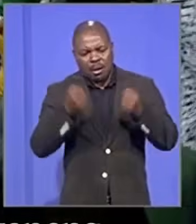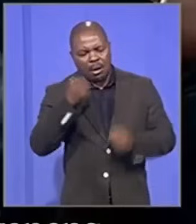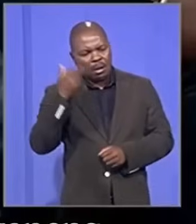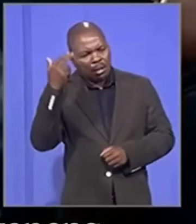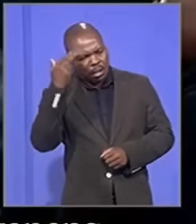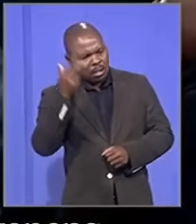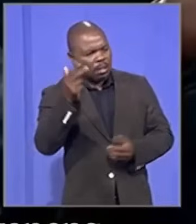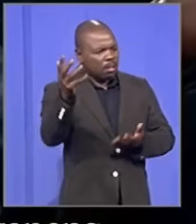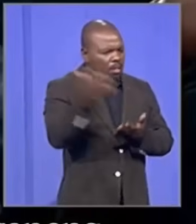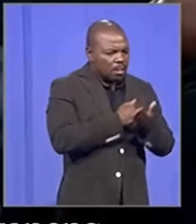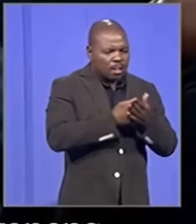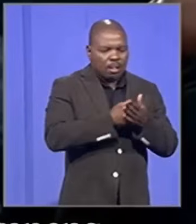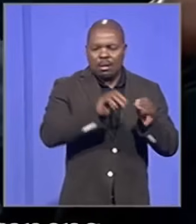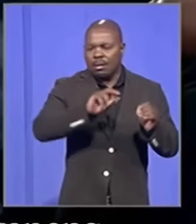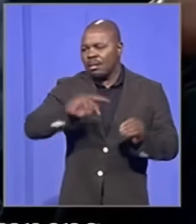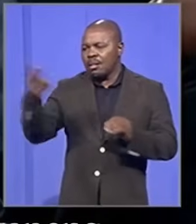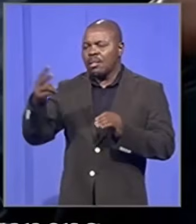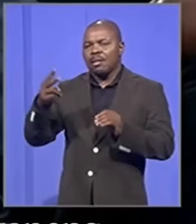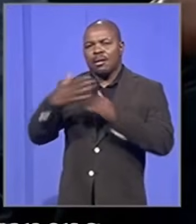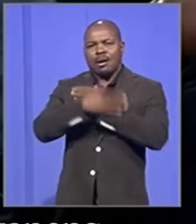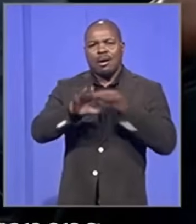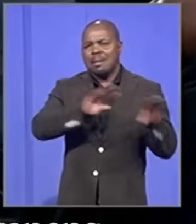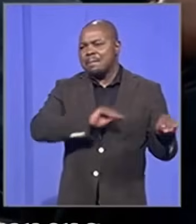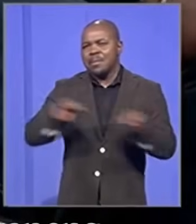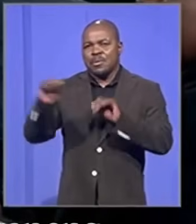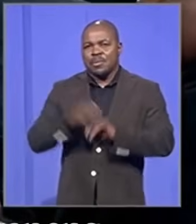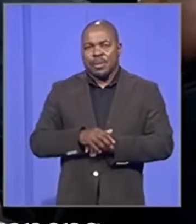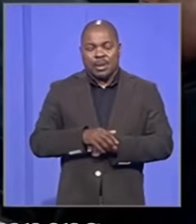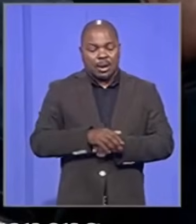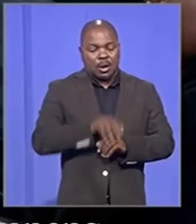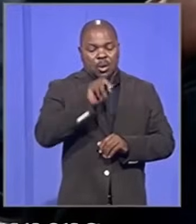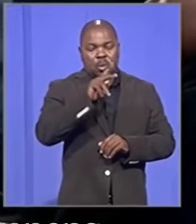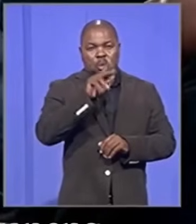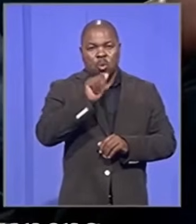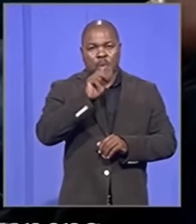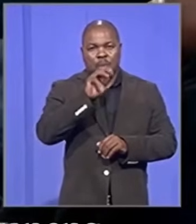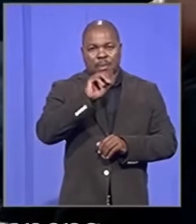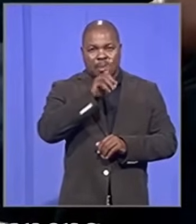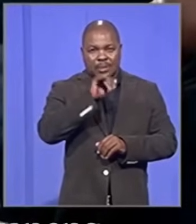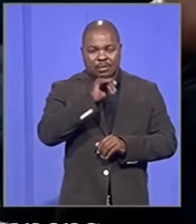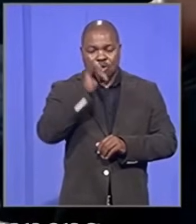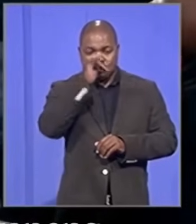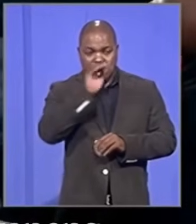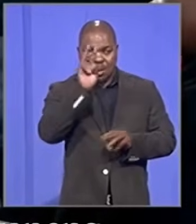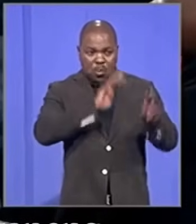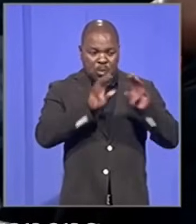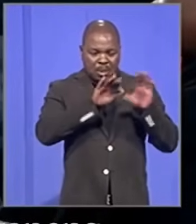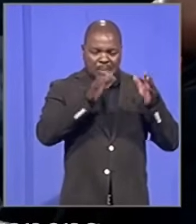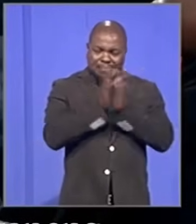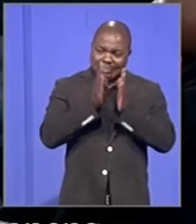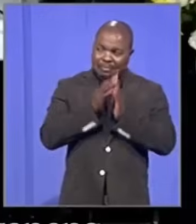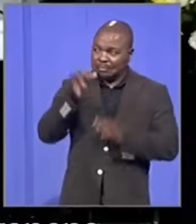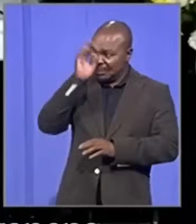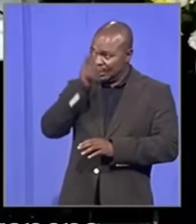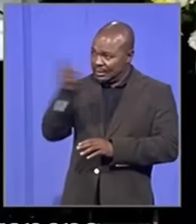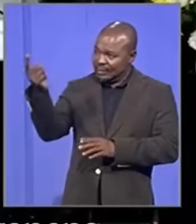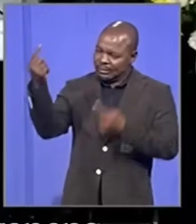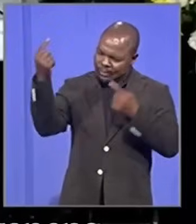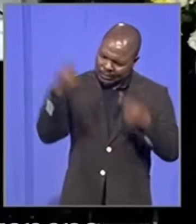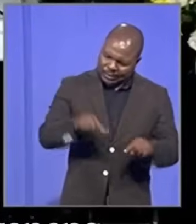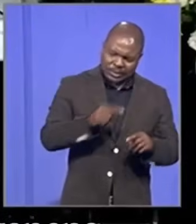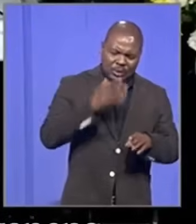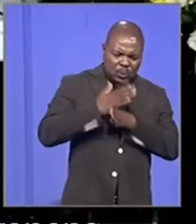di tshedišwago mellwane. Go le bjalo Nkomazi Crime Watch e ipiletša gore maphodisa a iponagatše le go matlafatša melao ya